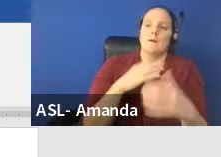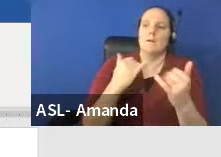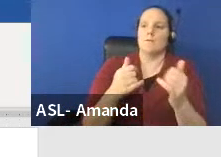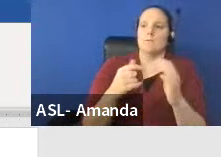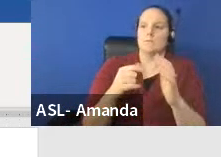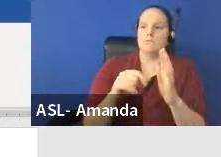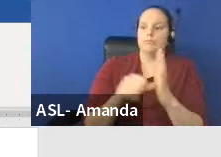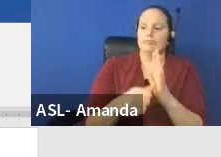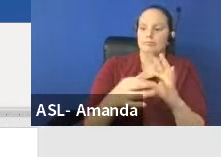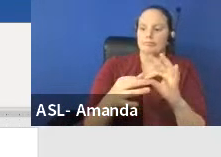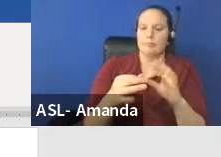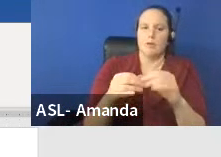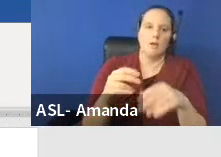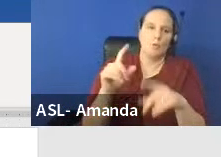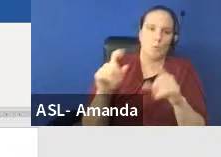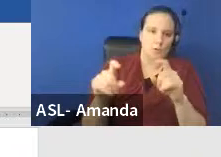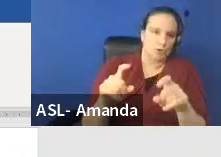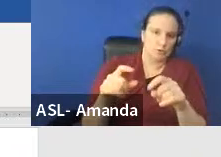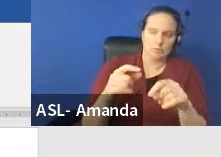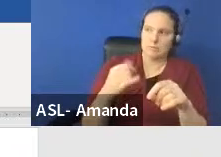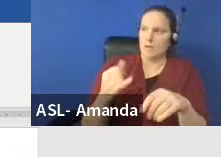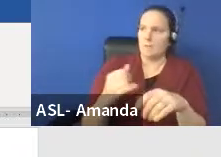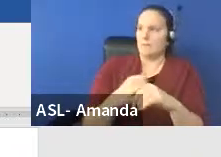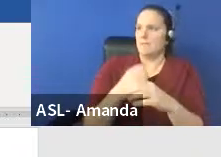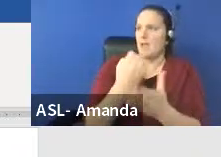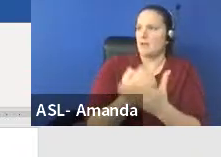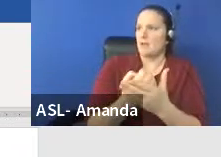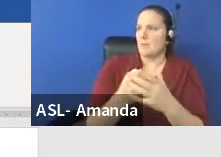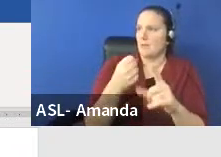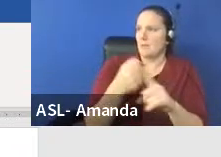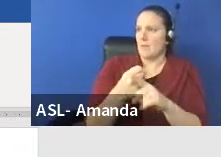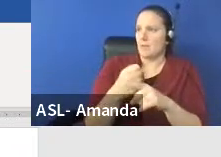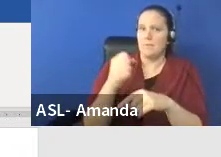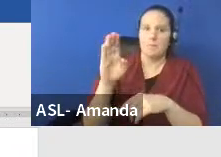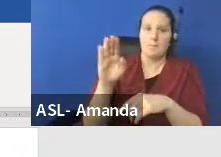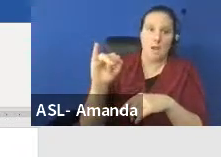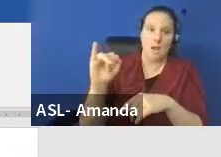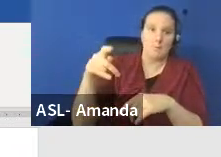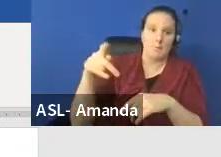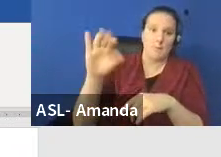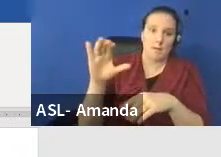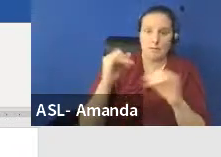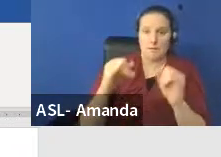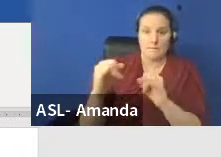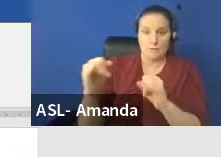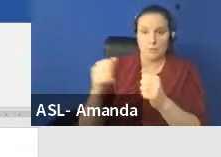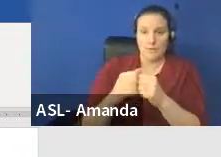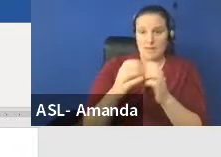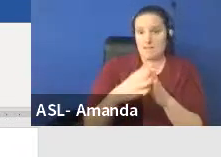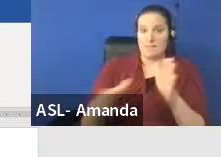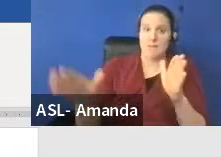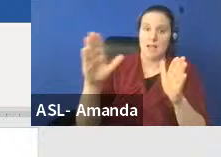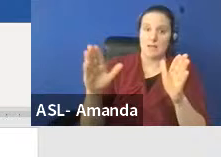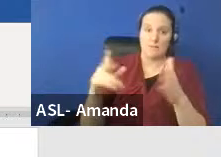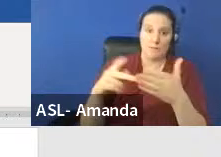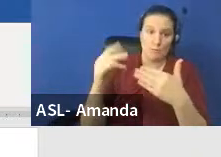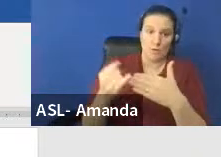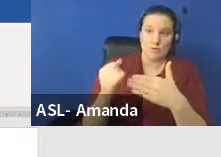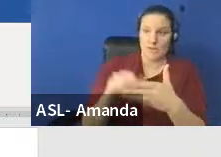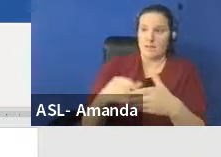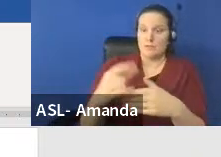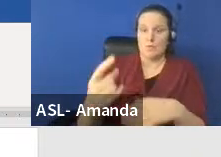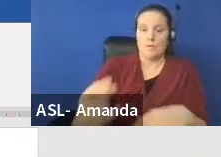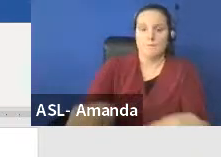some questions. So economic impact of BIPOC individuals over the span of the project was